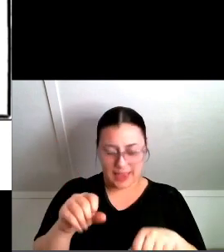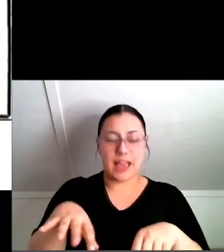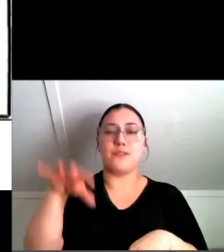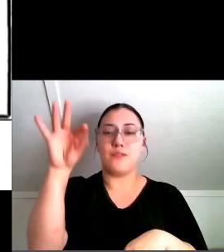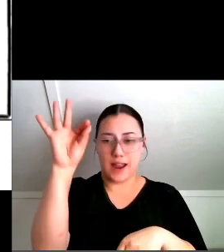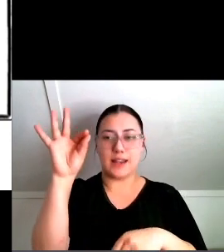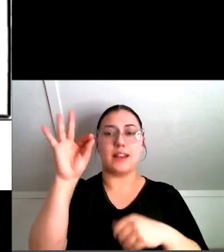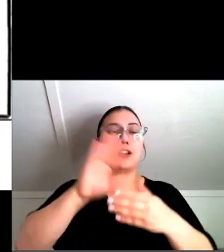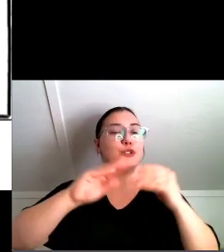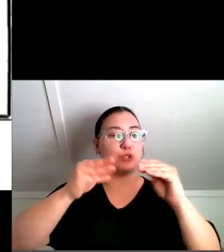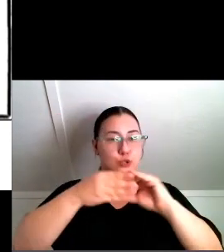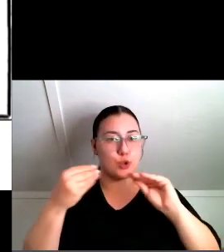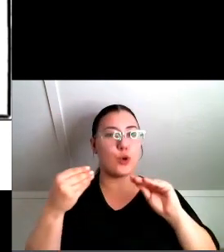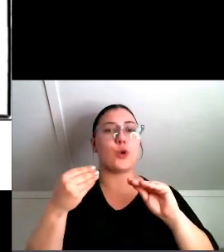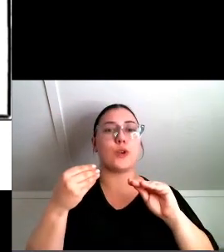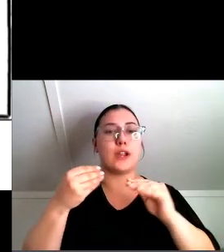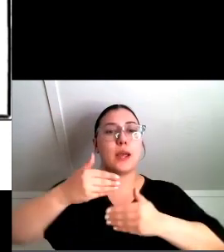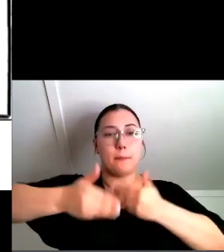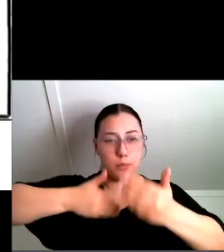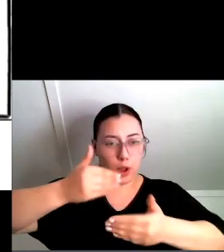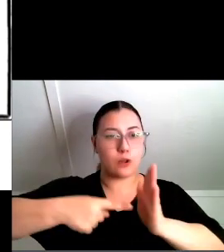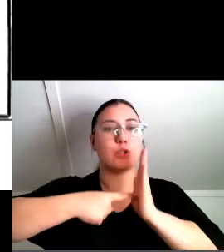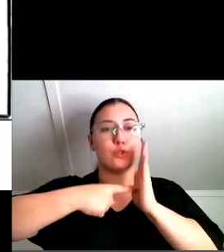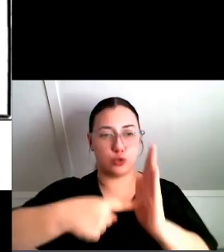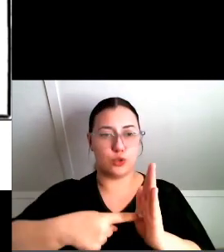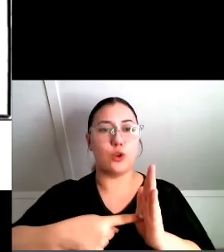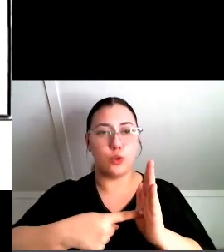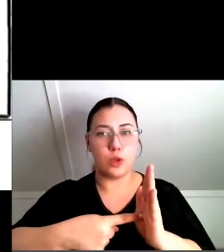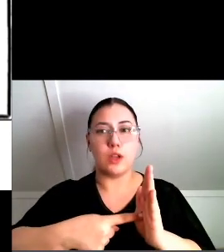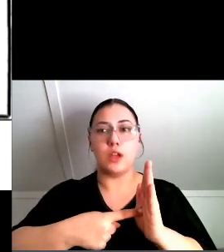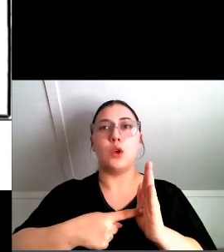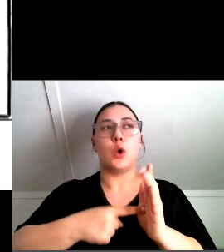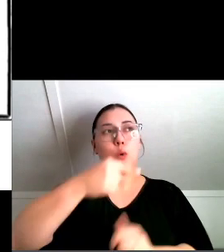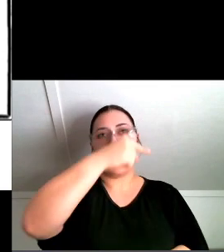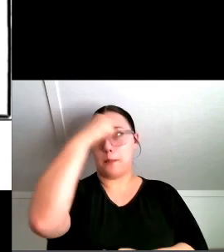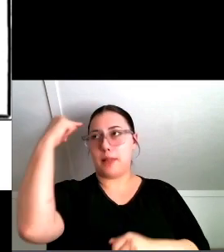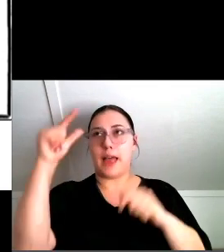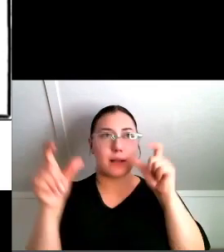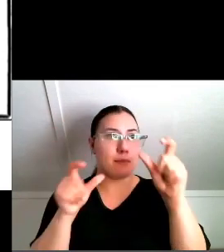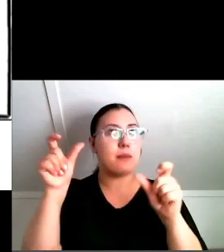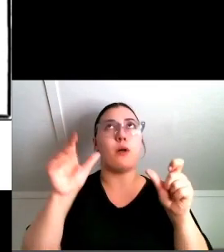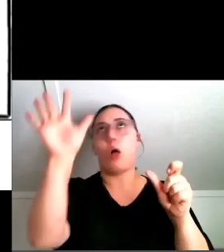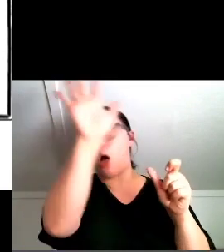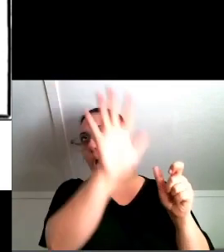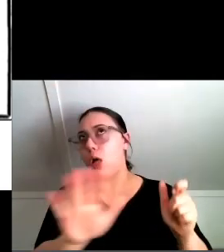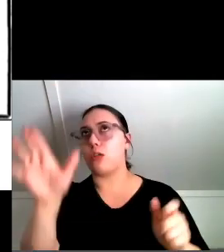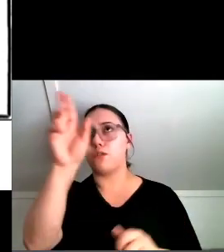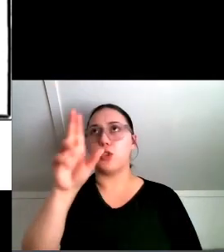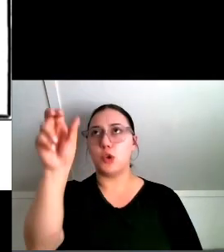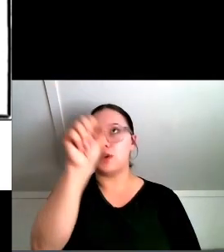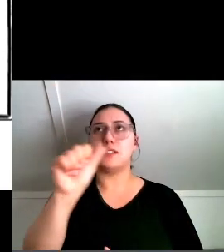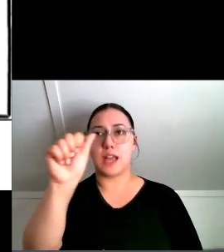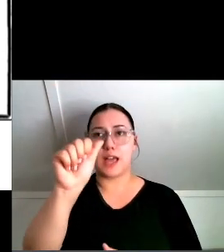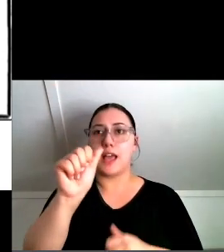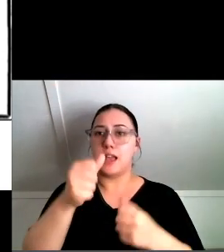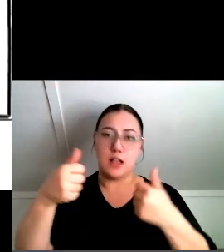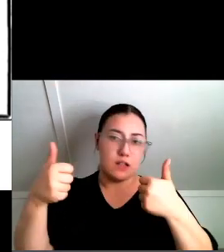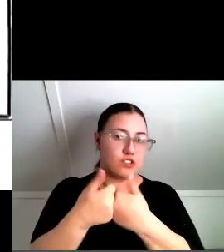being channeled to black people across the country. And these ads from the Crisis Magazine